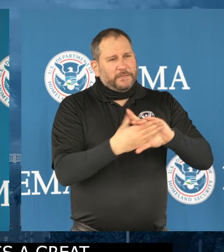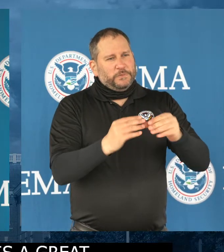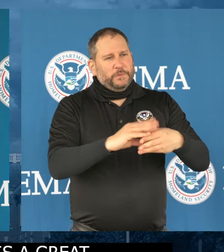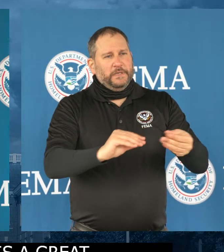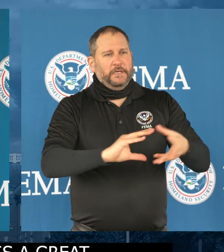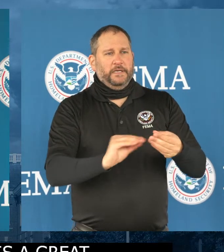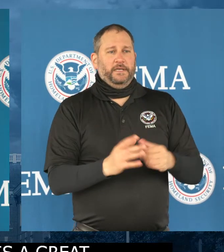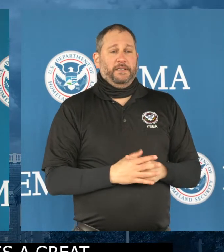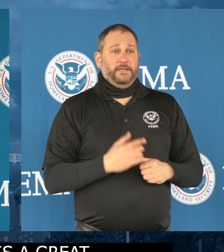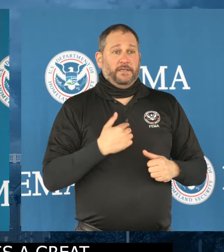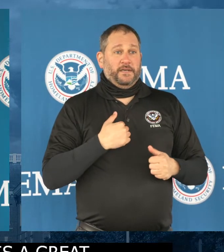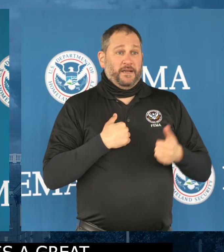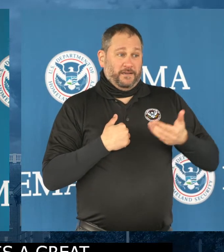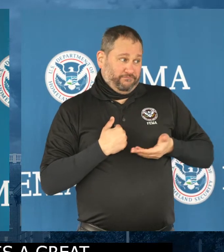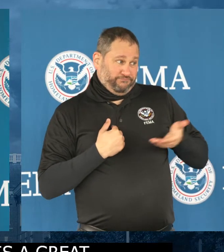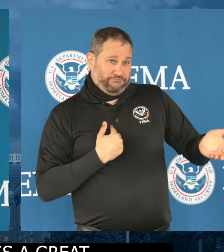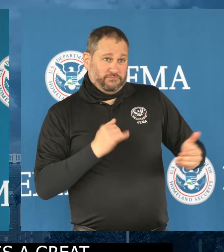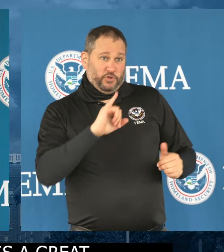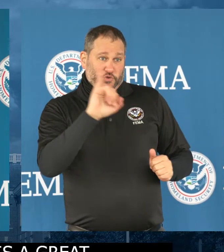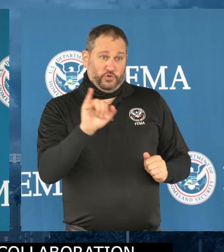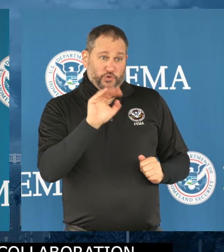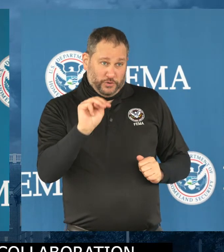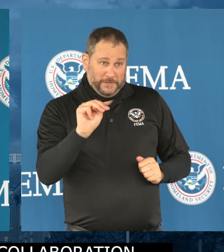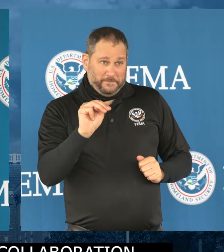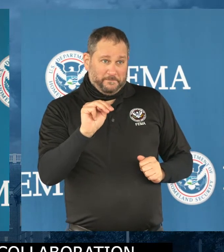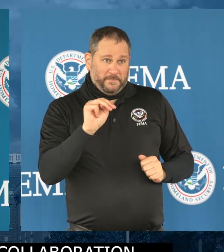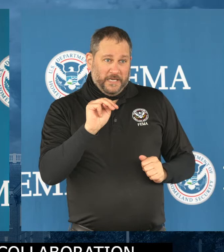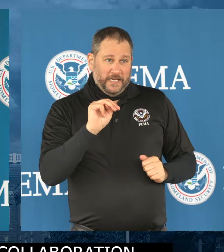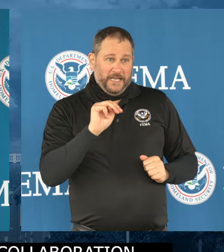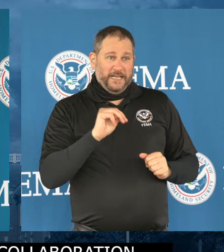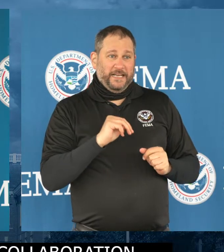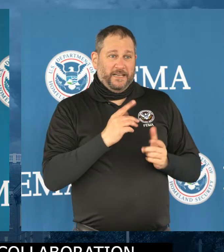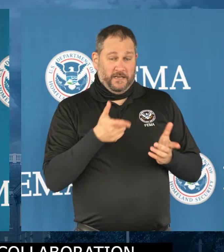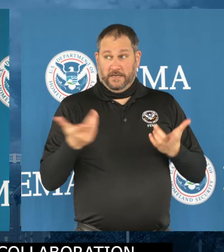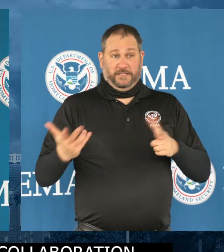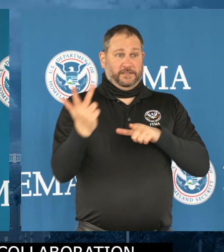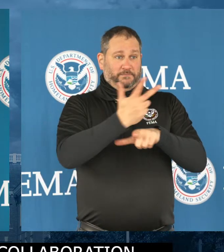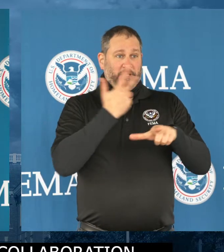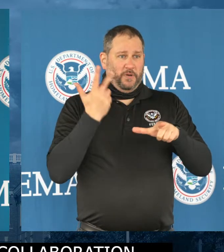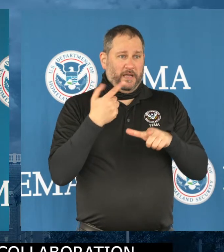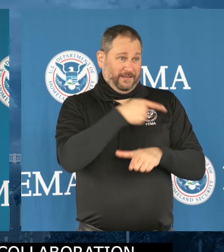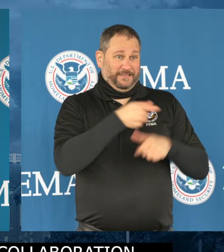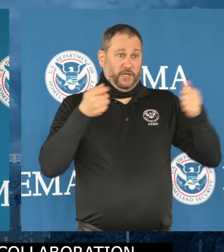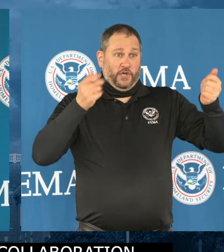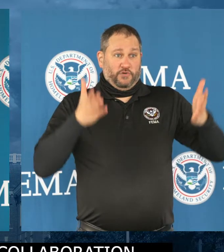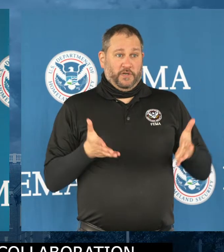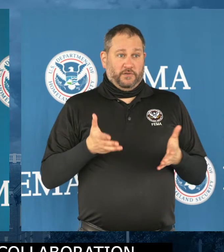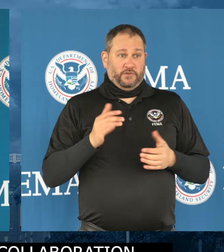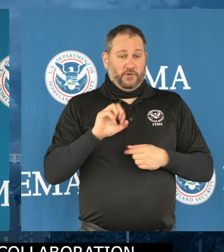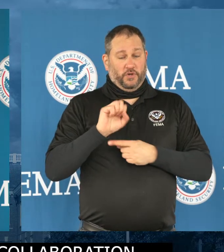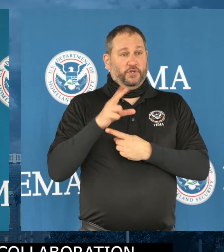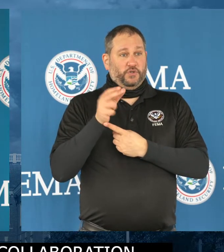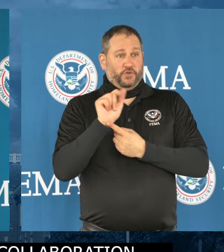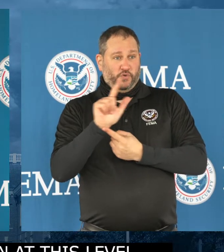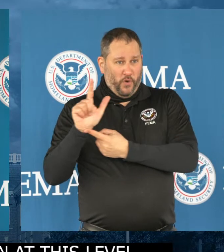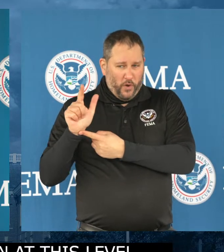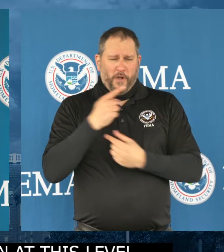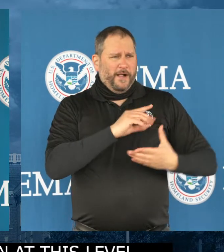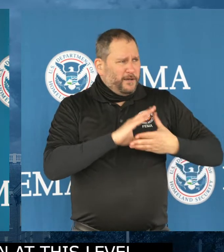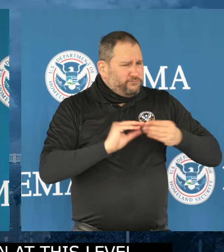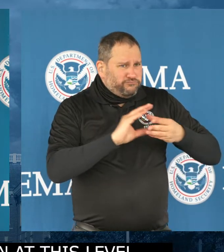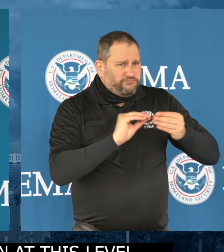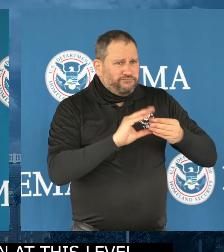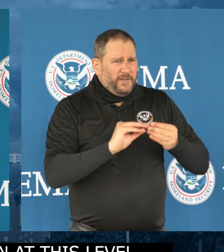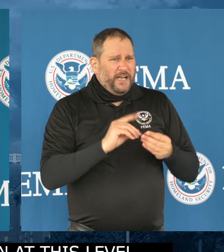Jim Hosfeld here at the Raceway through Director Shaw, and he said, hey, go out and see Jim and see if we can set